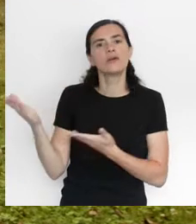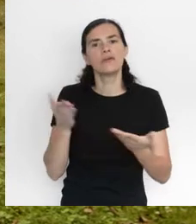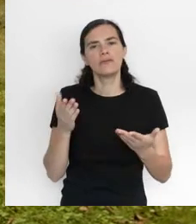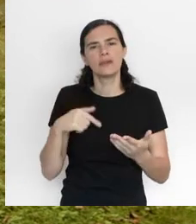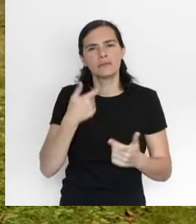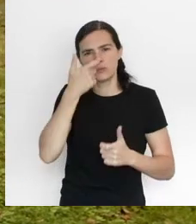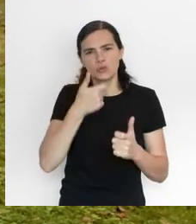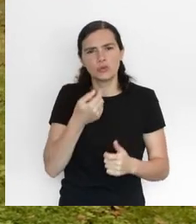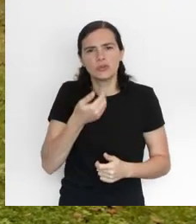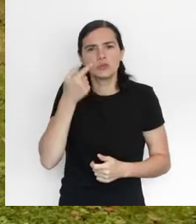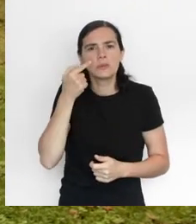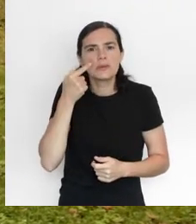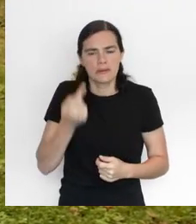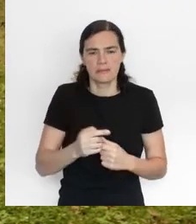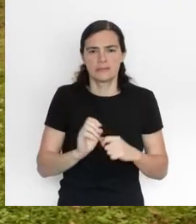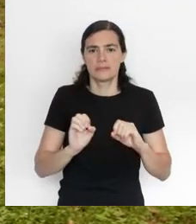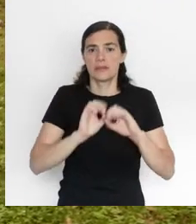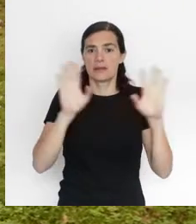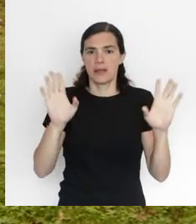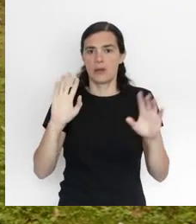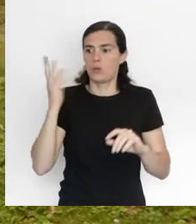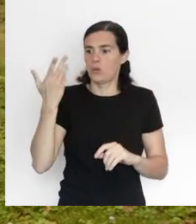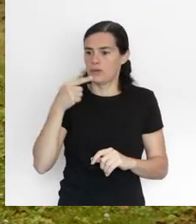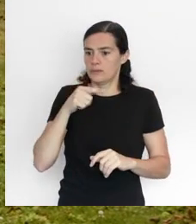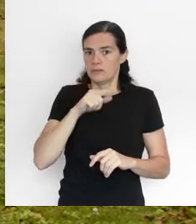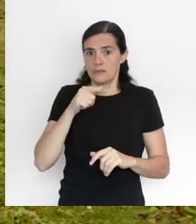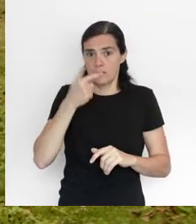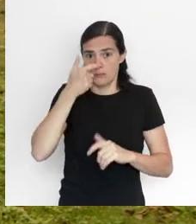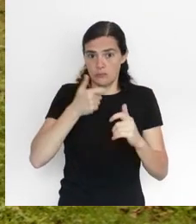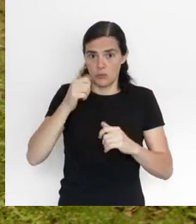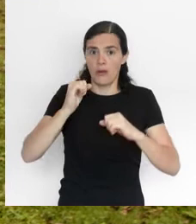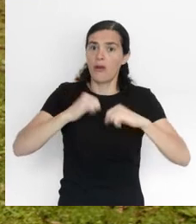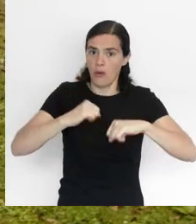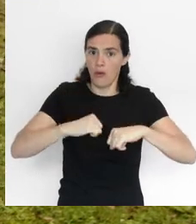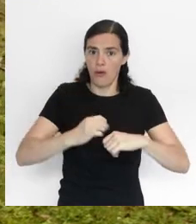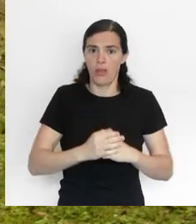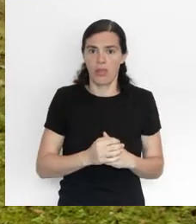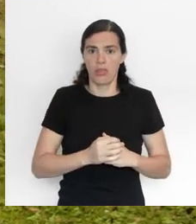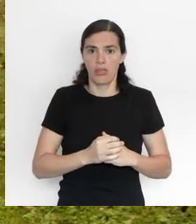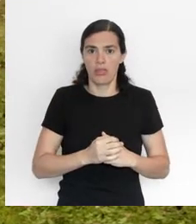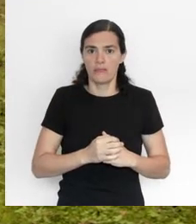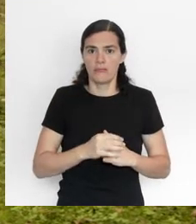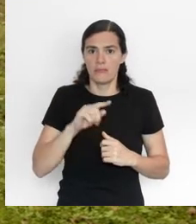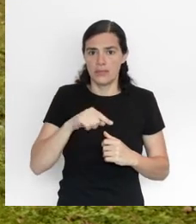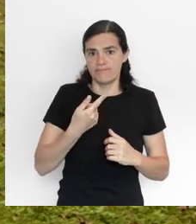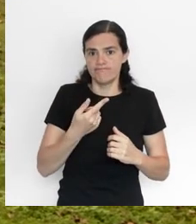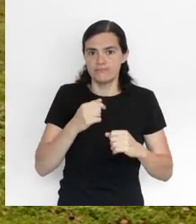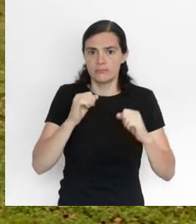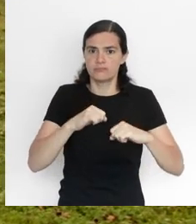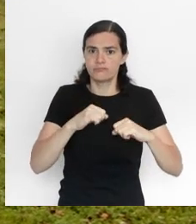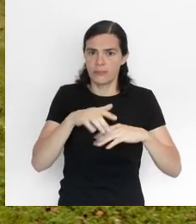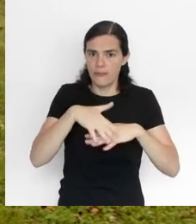is what she invites you to experience. Of course, when you agree with